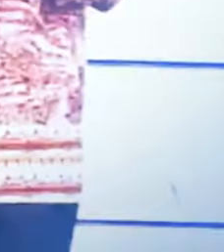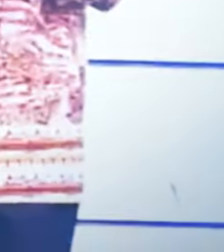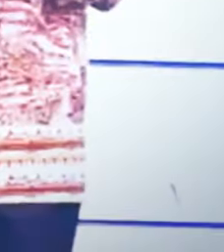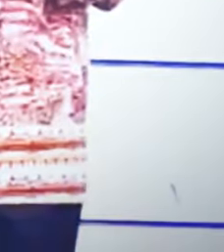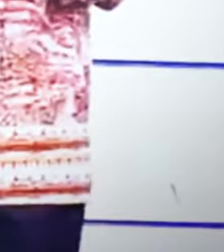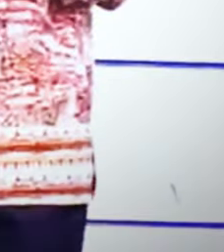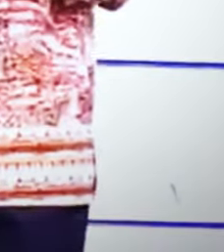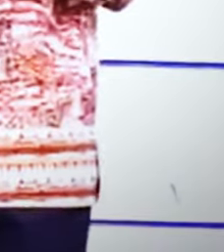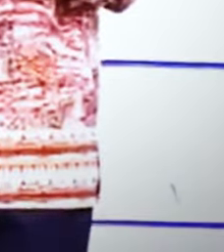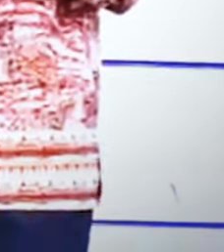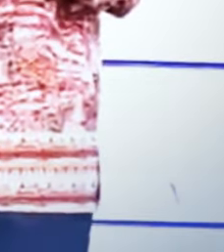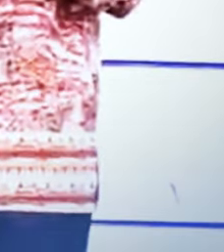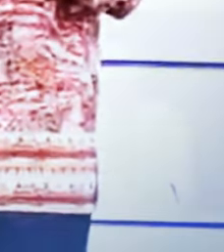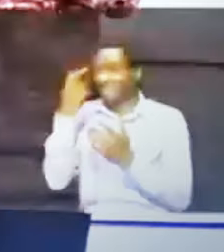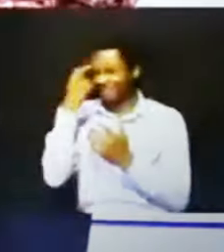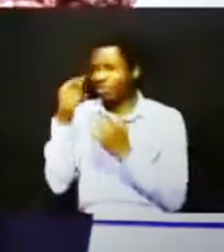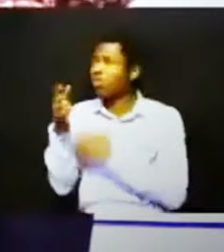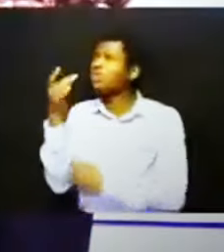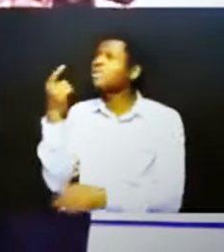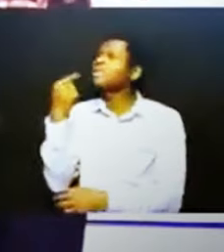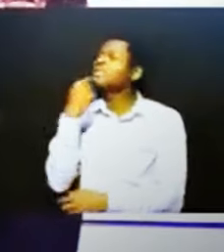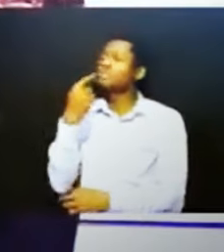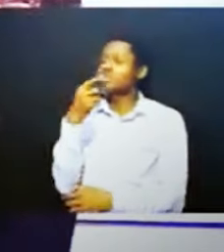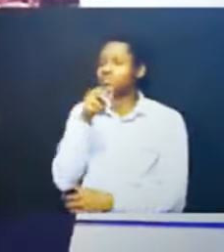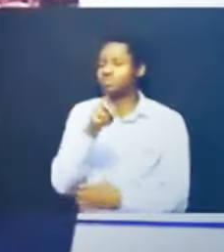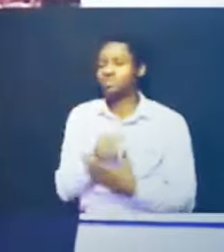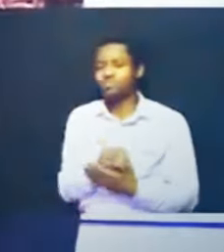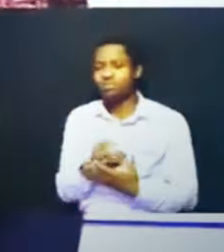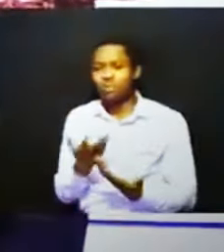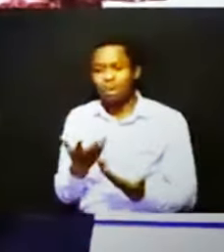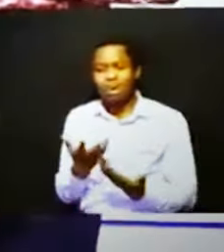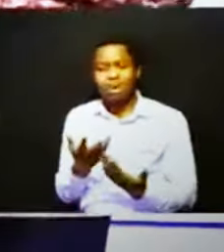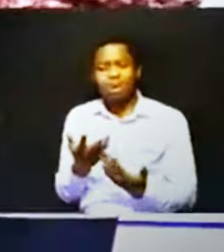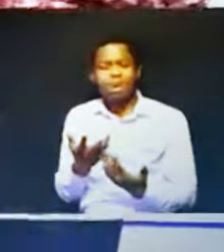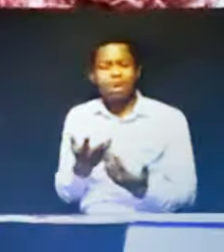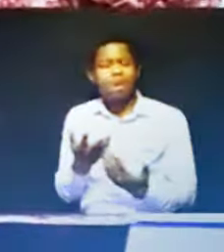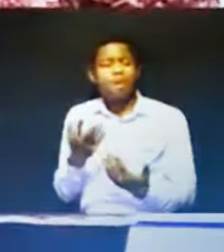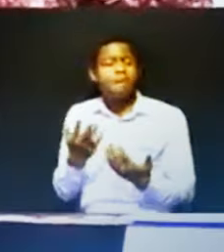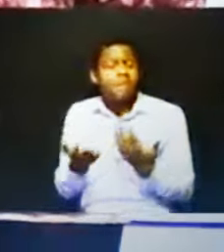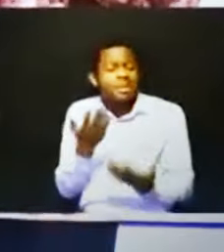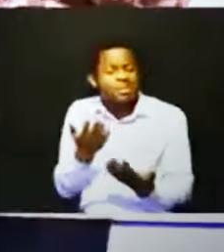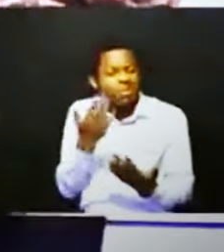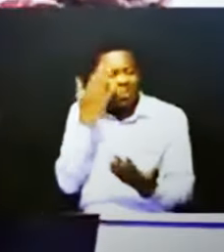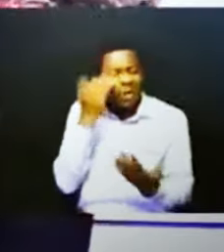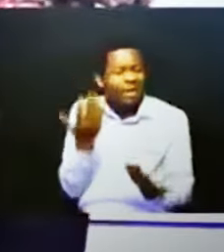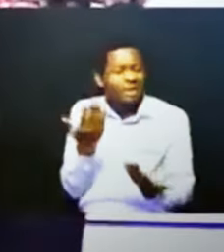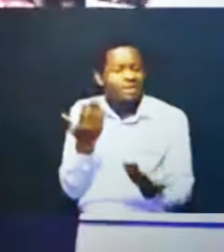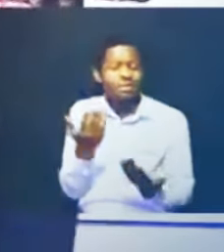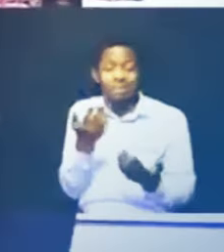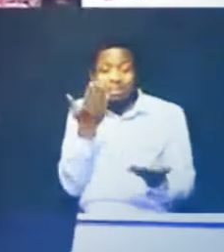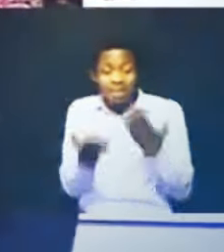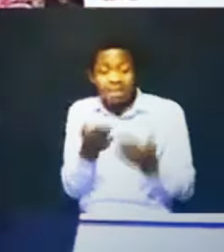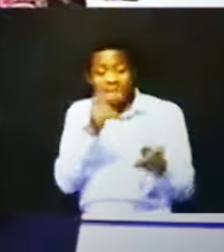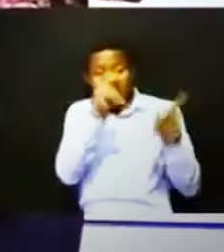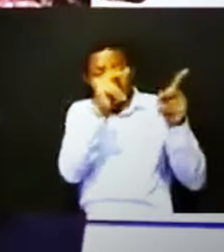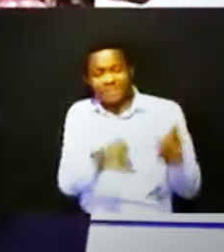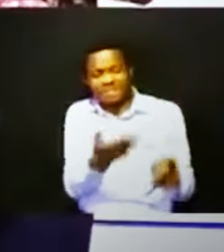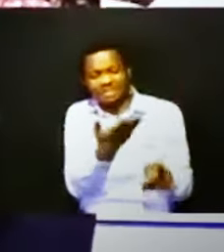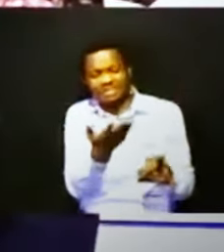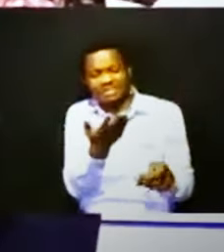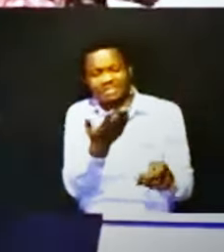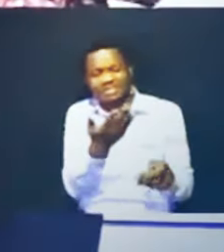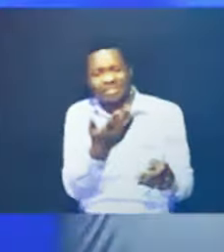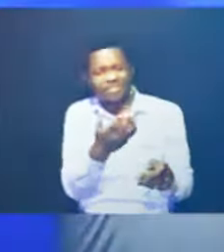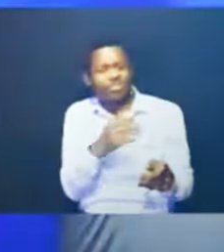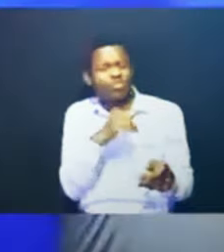Obviously, from lack of understanding of how God works or how they expected him to have acted. He acted contrary and